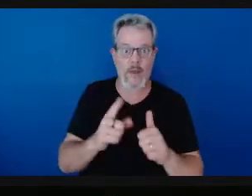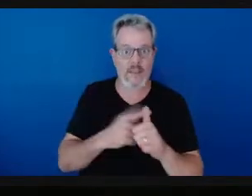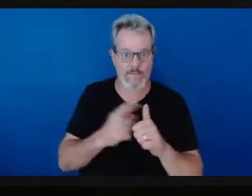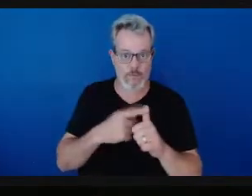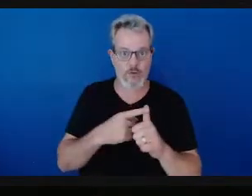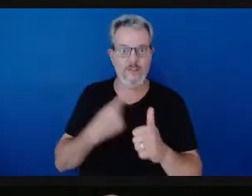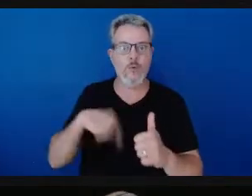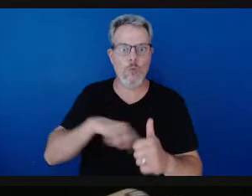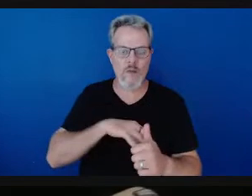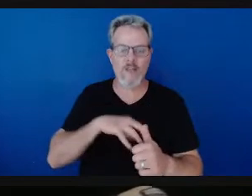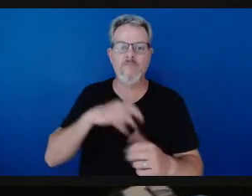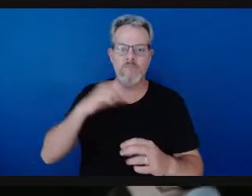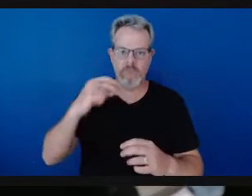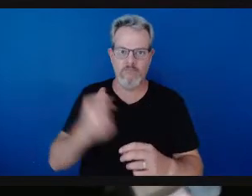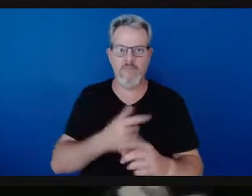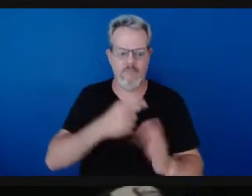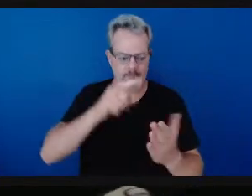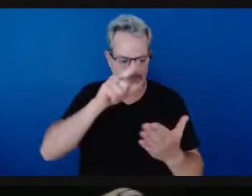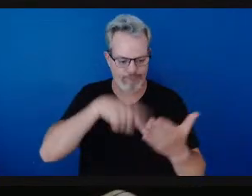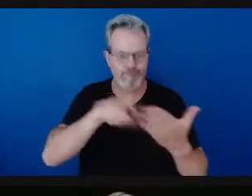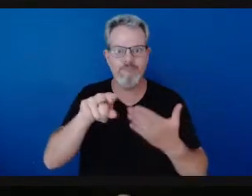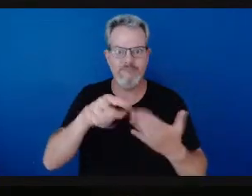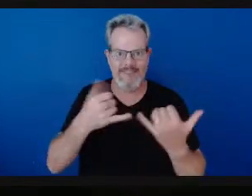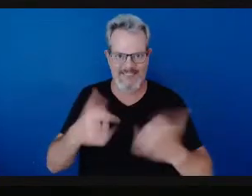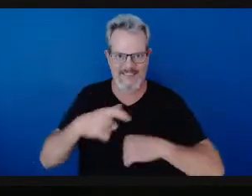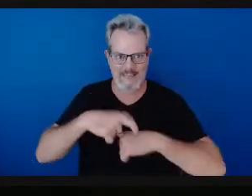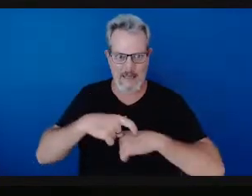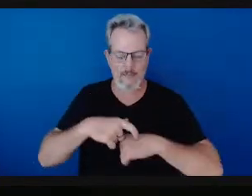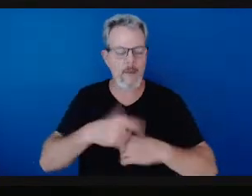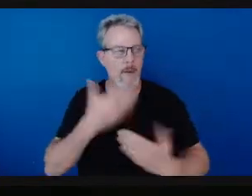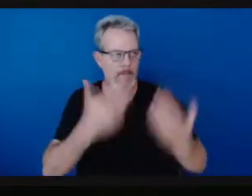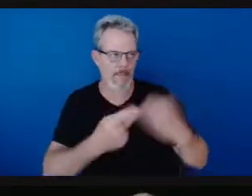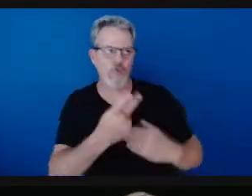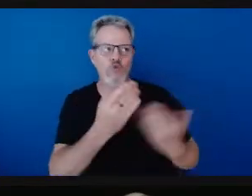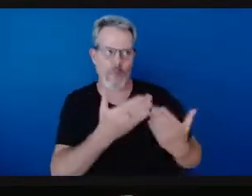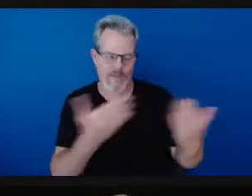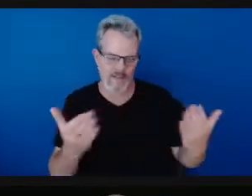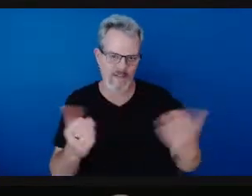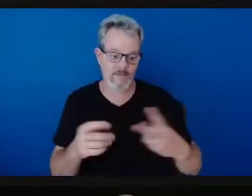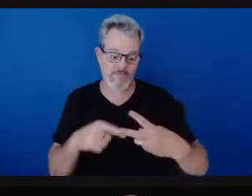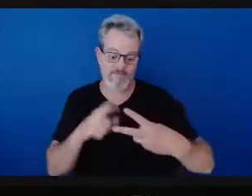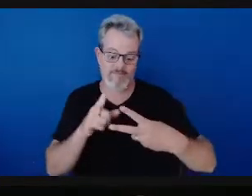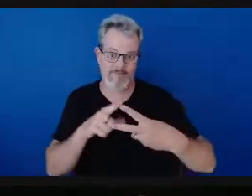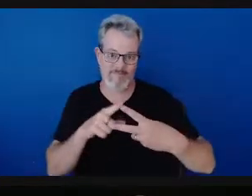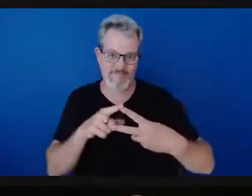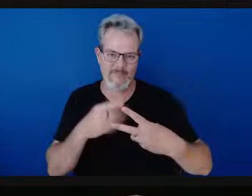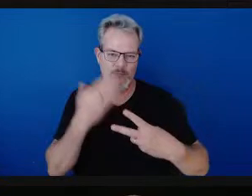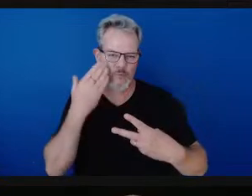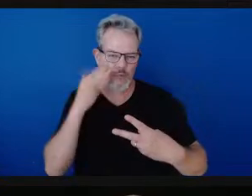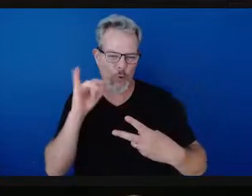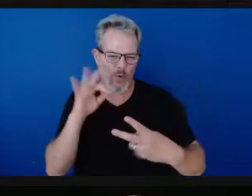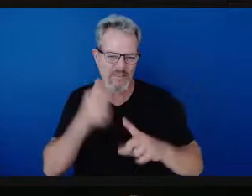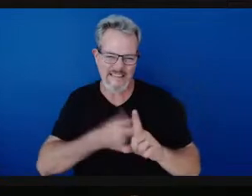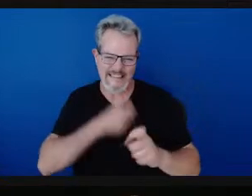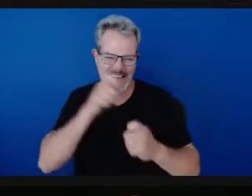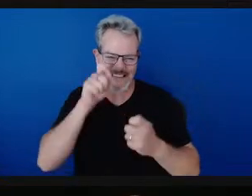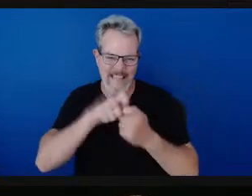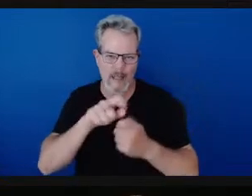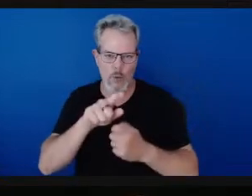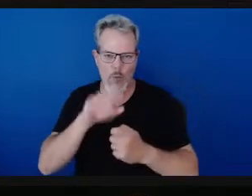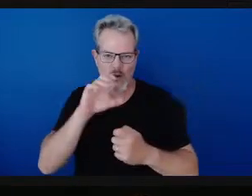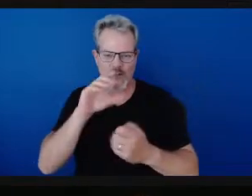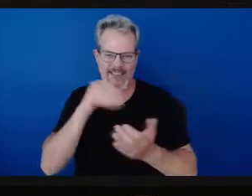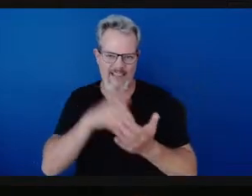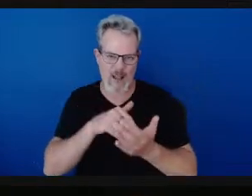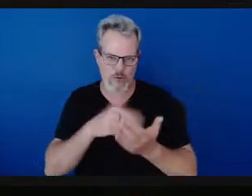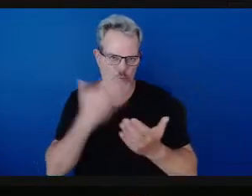time. It could be, yeah. Two things. One, it's preliminary, so I really hesitate to go on 100,000 until we know exactly. We've seen how that